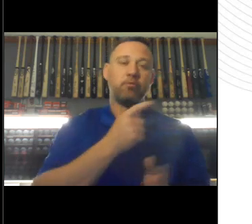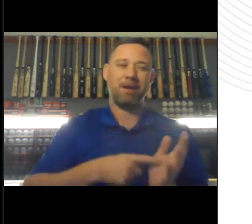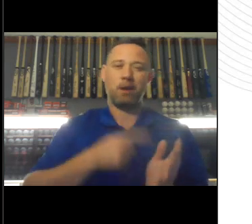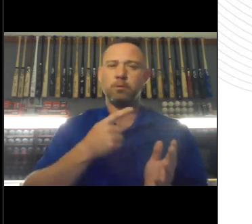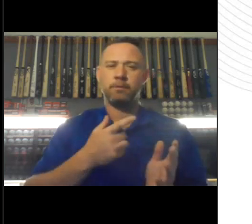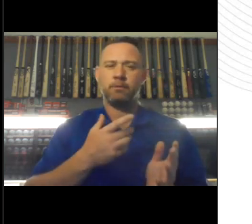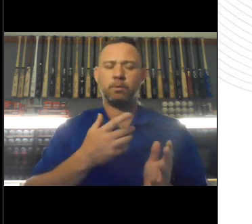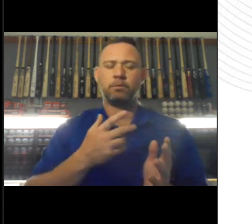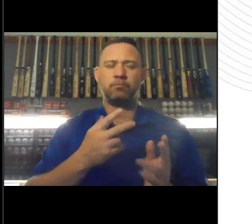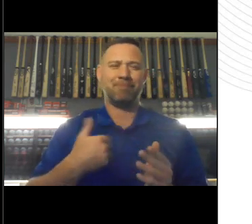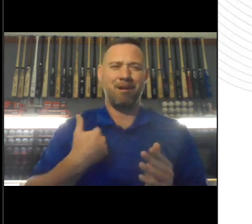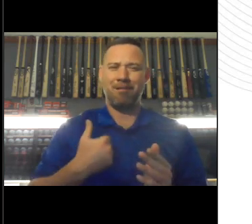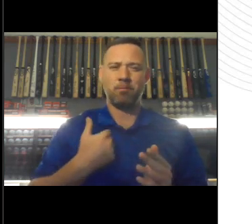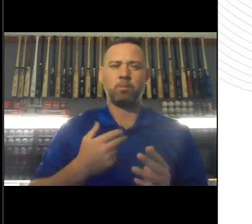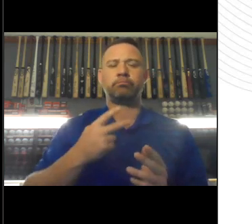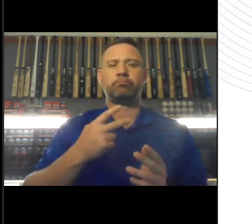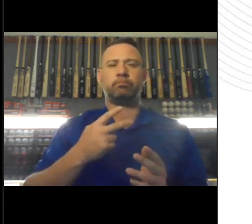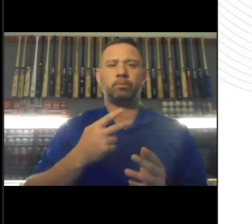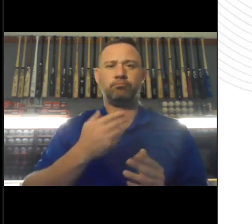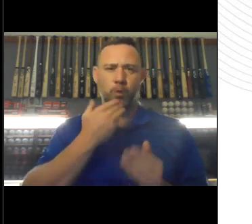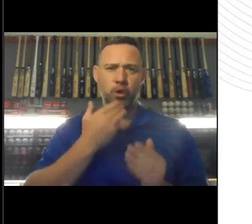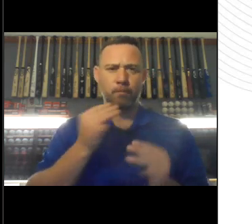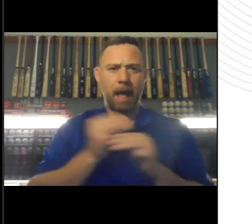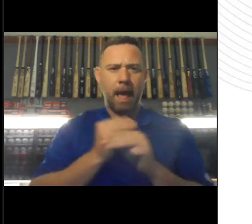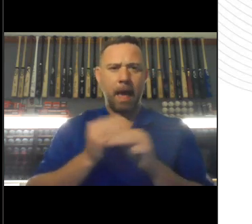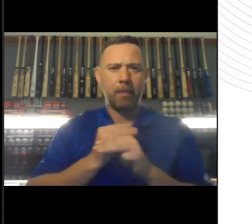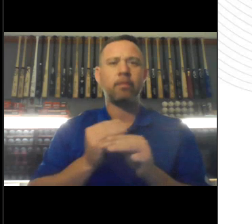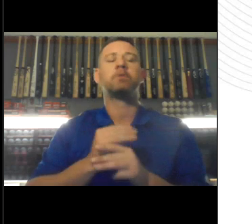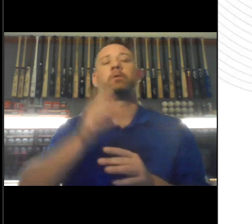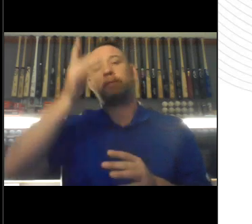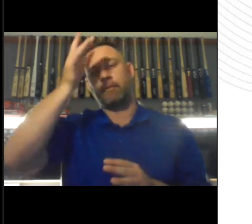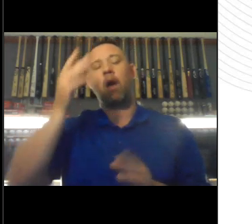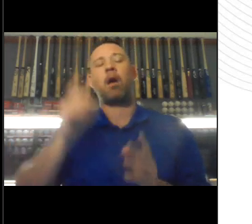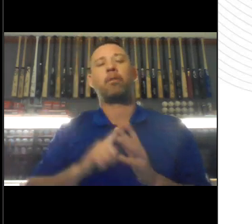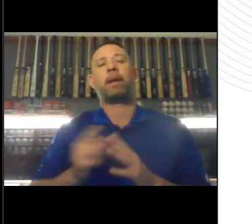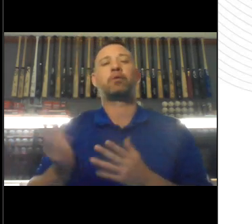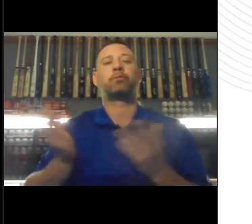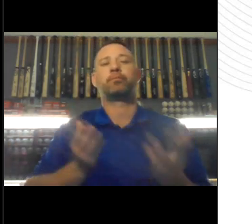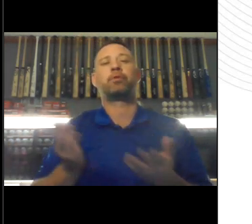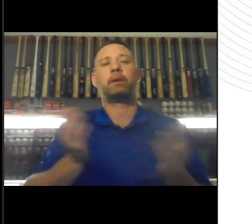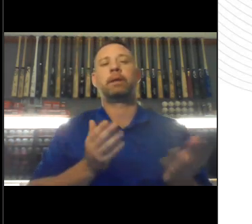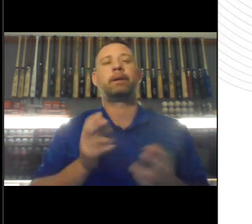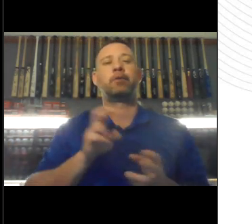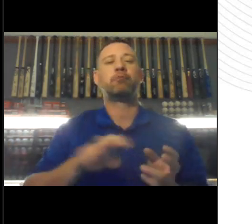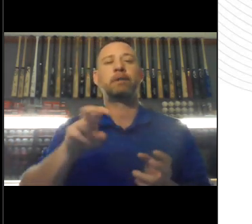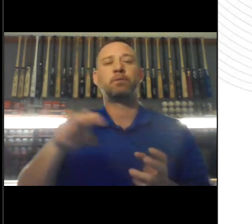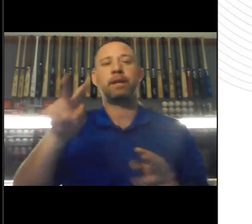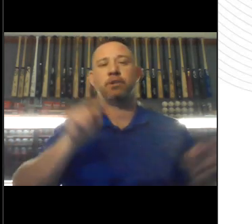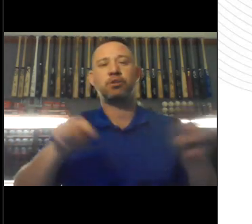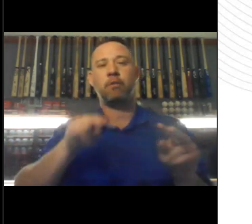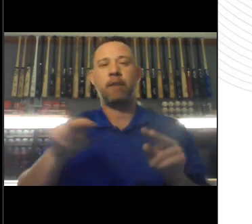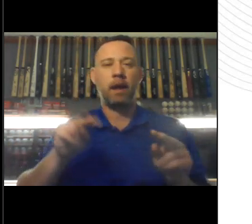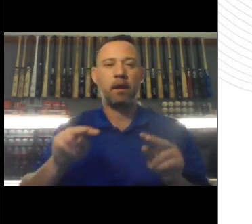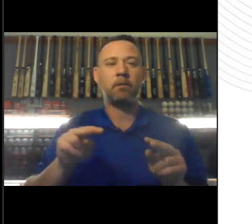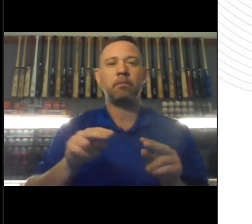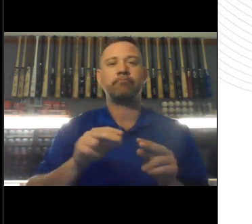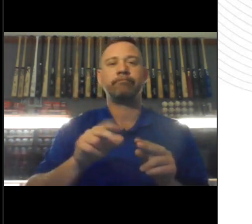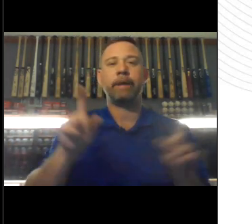when he was very young, at 9 years old. And his father began to bring home transportation surveyor exam questions for him to work